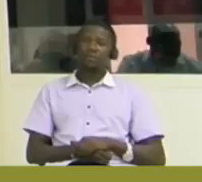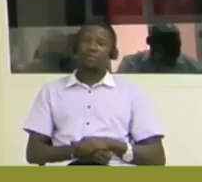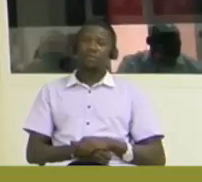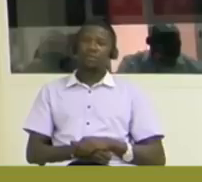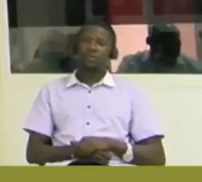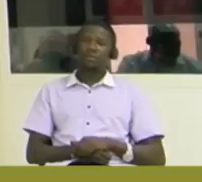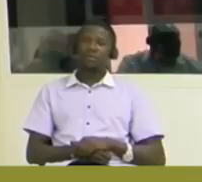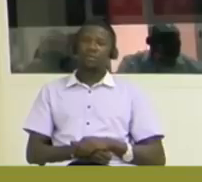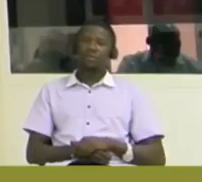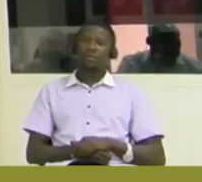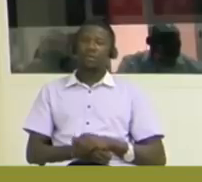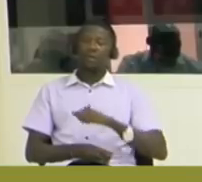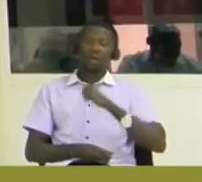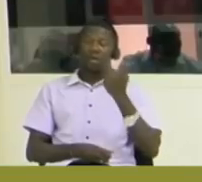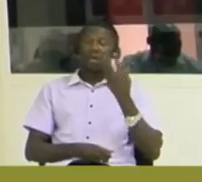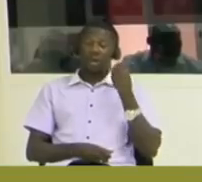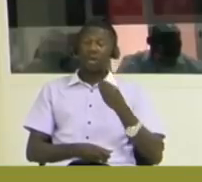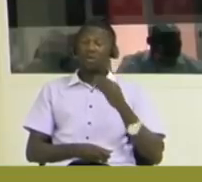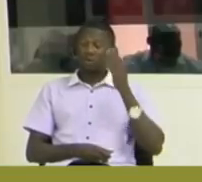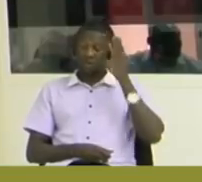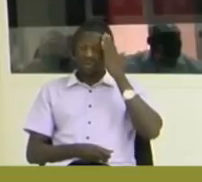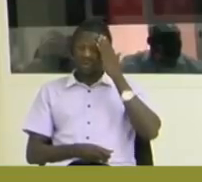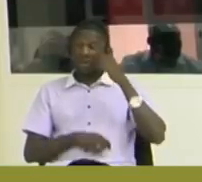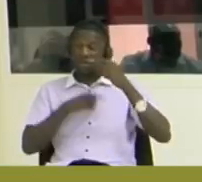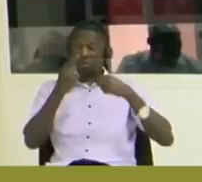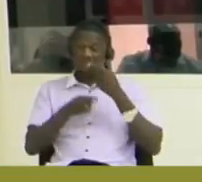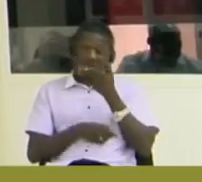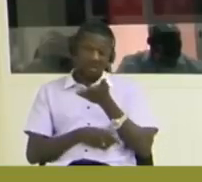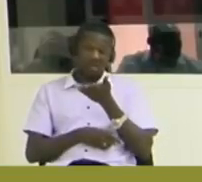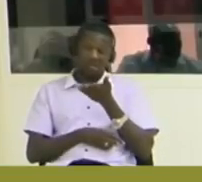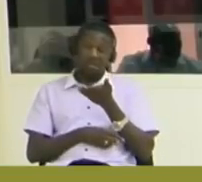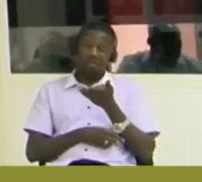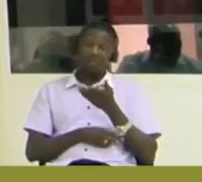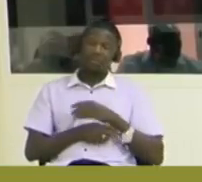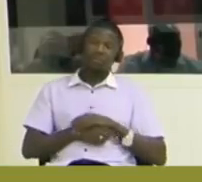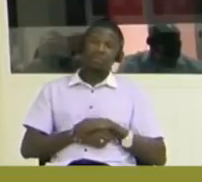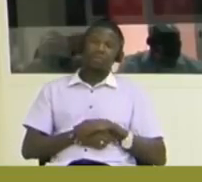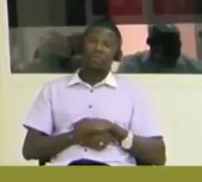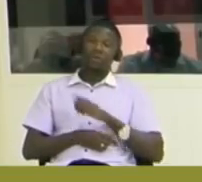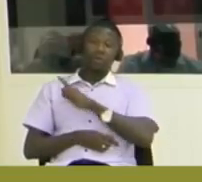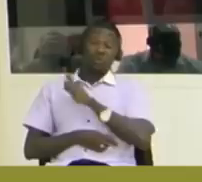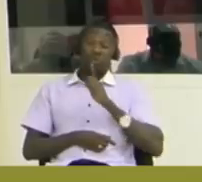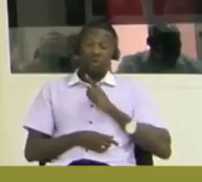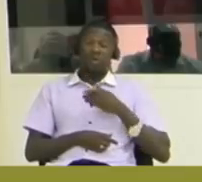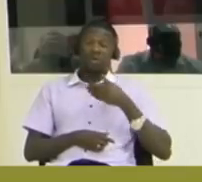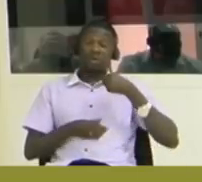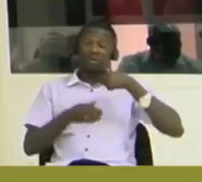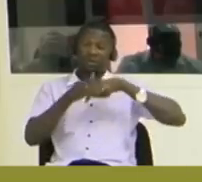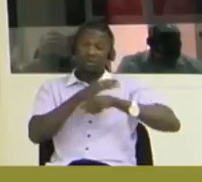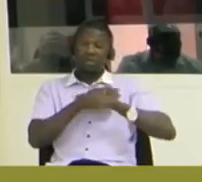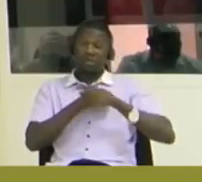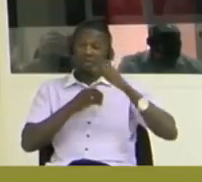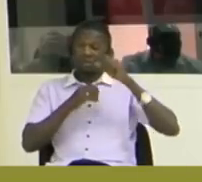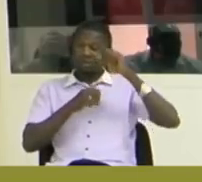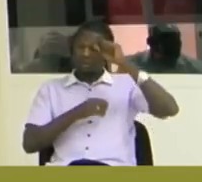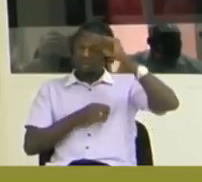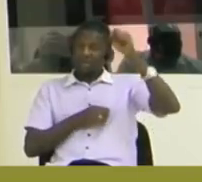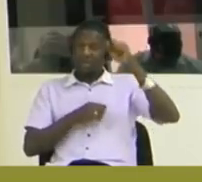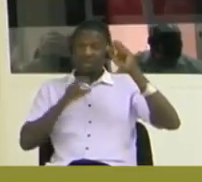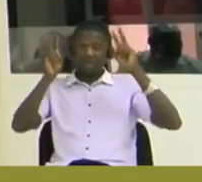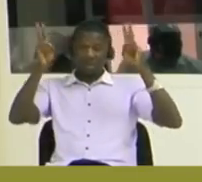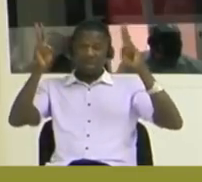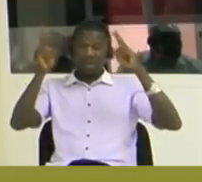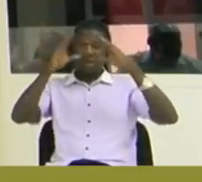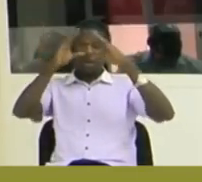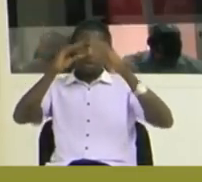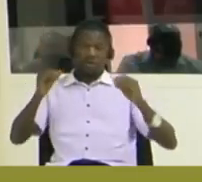And how I got to know about this, we were in President Jammeh's office,